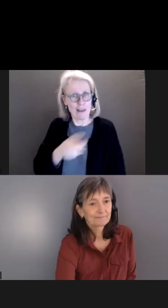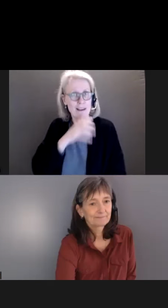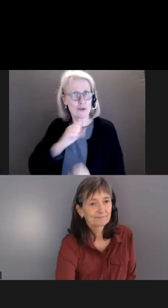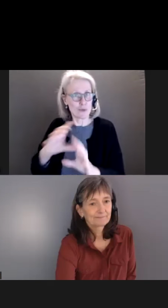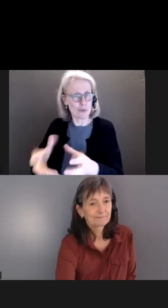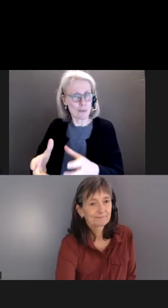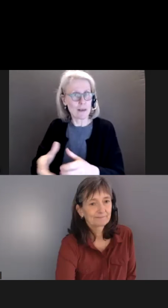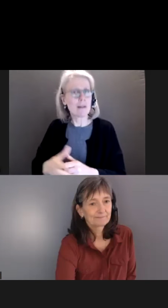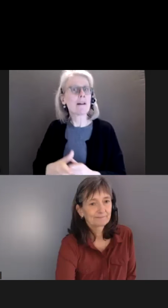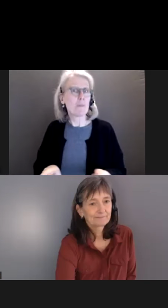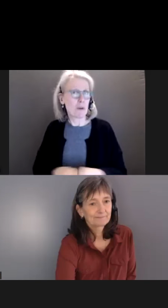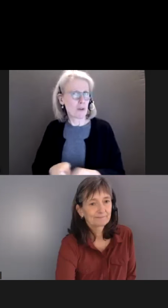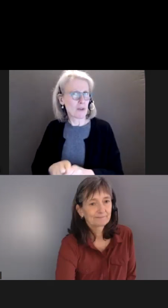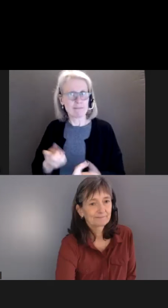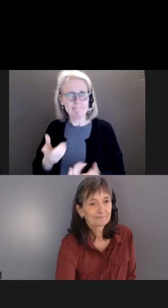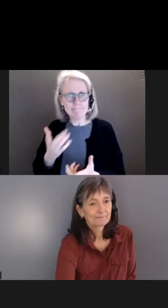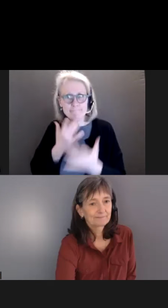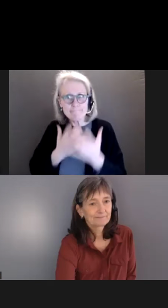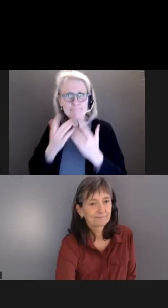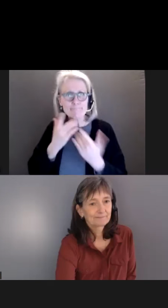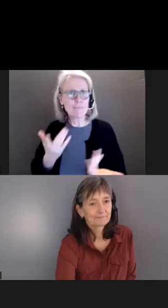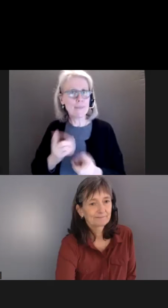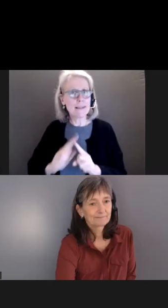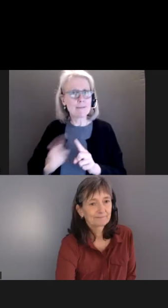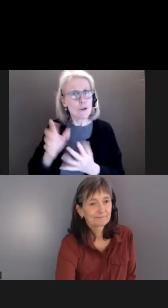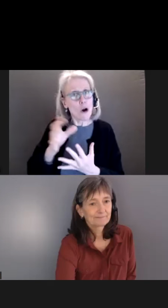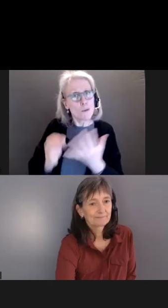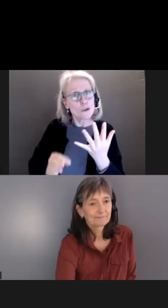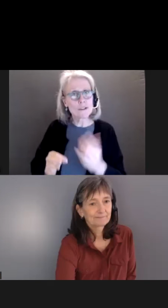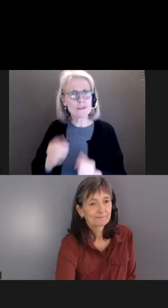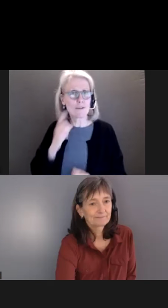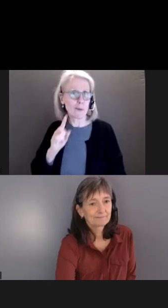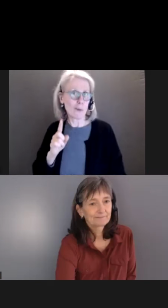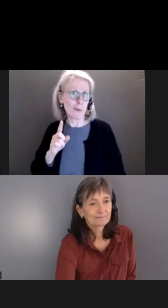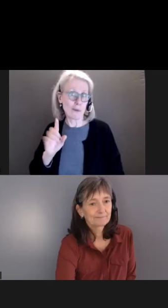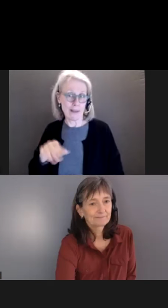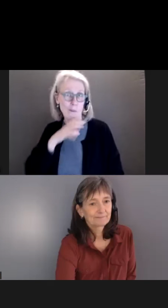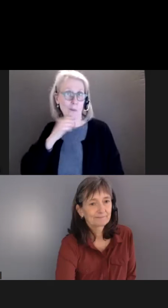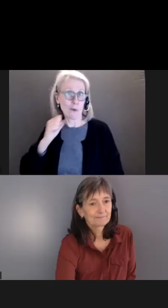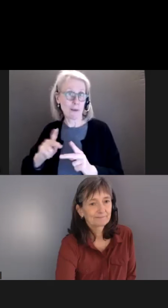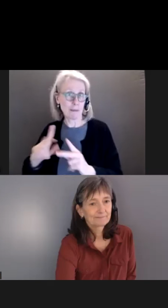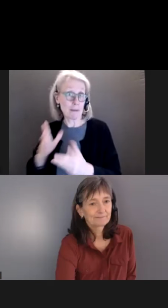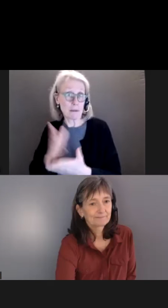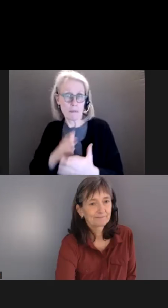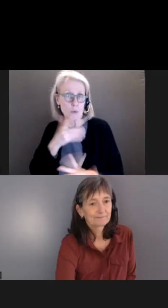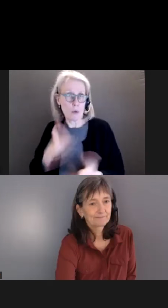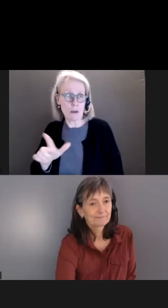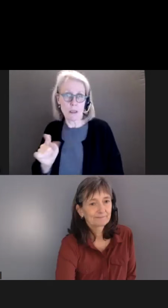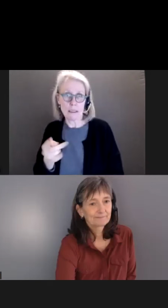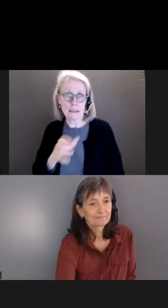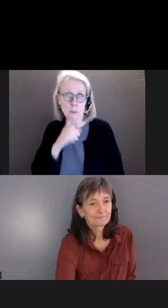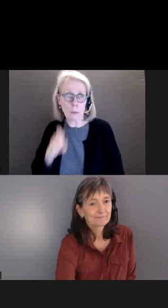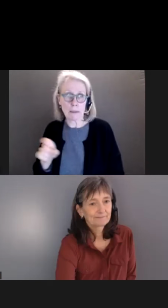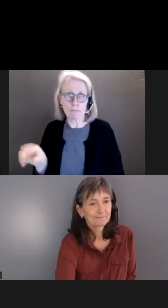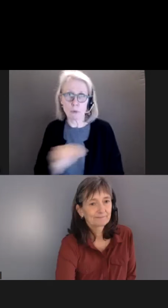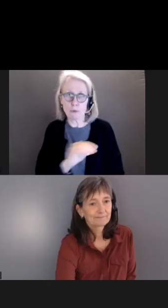in significant gaps and shortages in the types of care that better meet the needs of our growing number of older adults. So